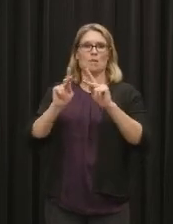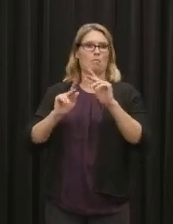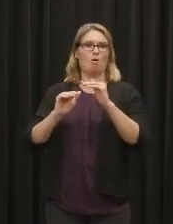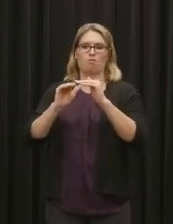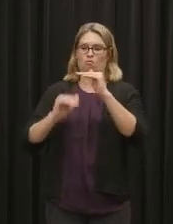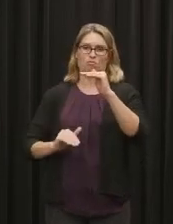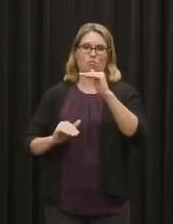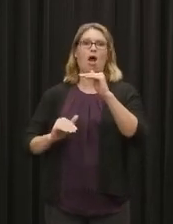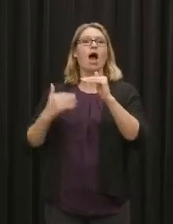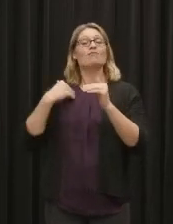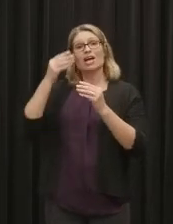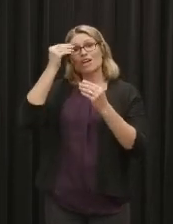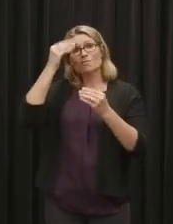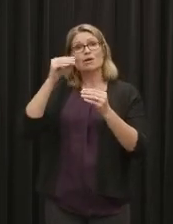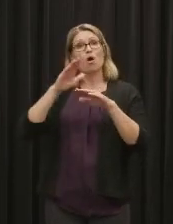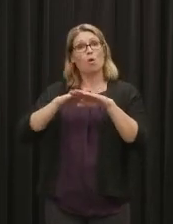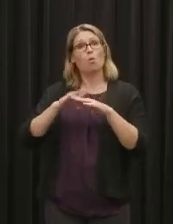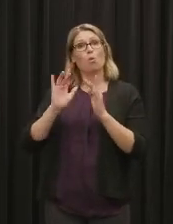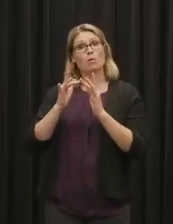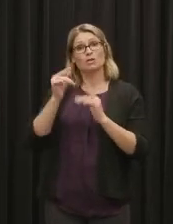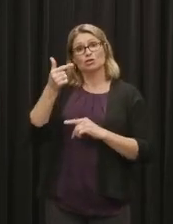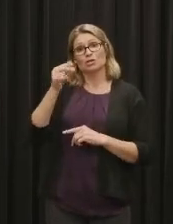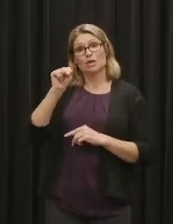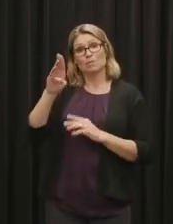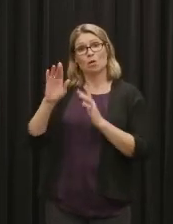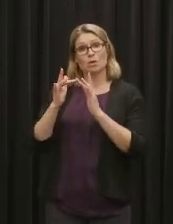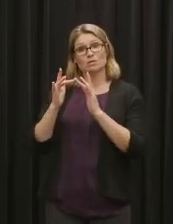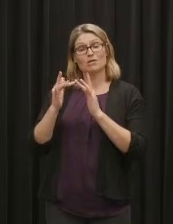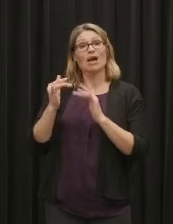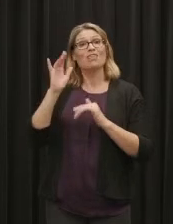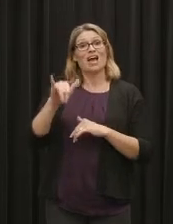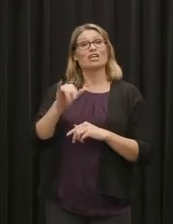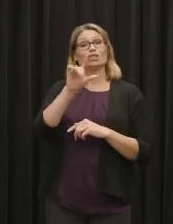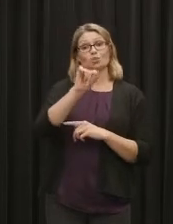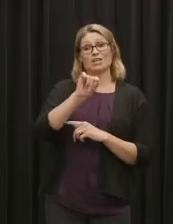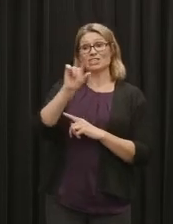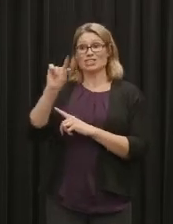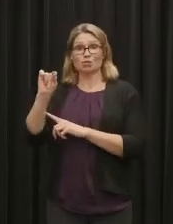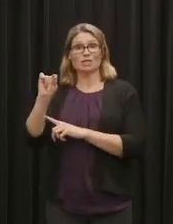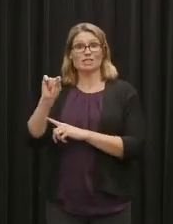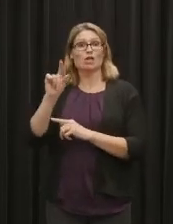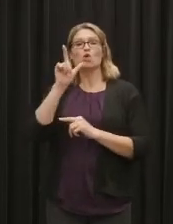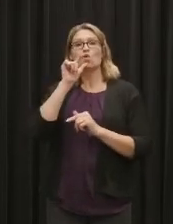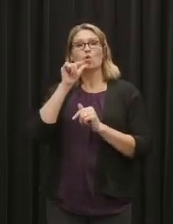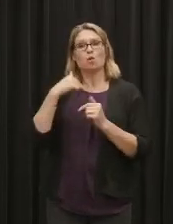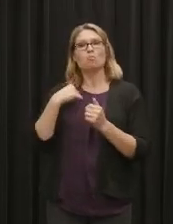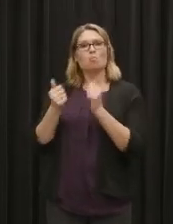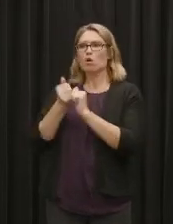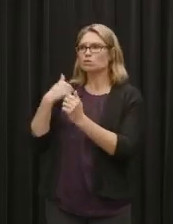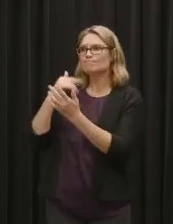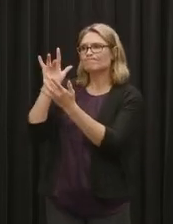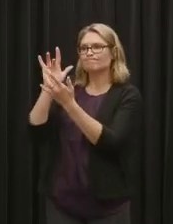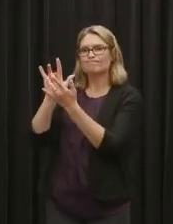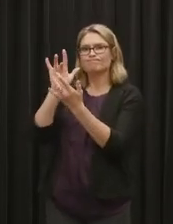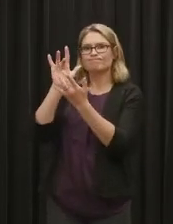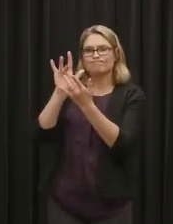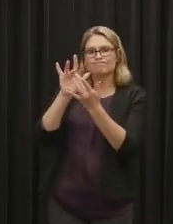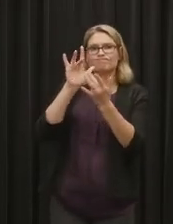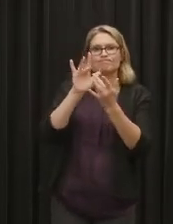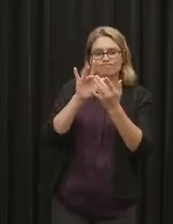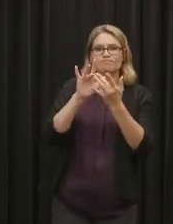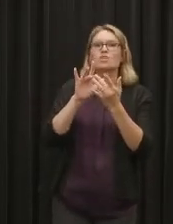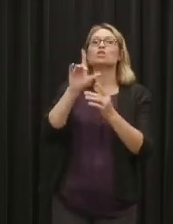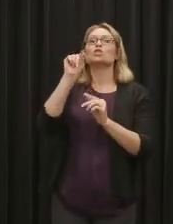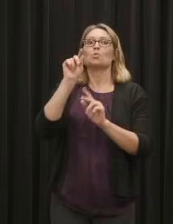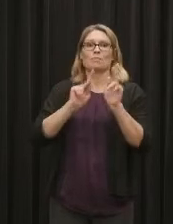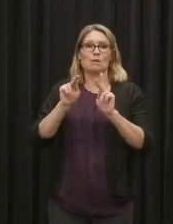some information on our website around this. So if you think about your steady 20, those are the people that you relate to most closely. Stick with that